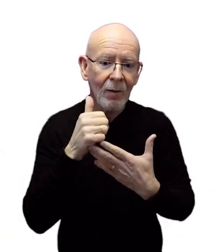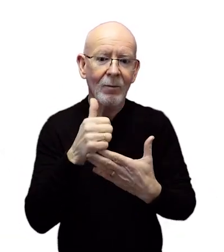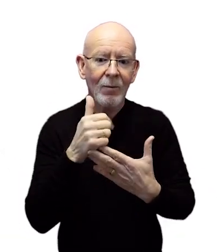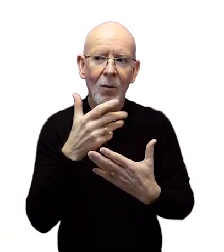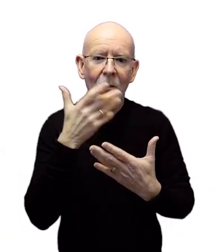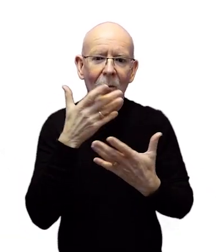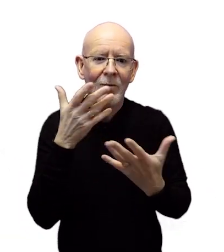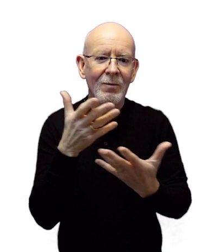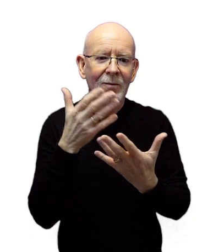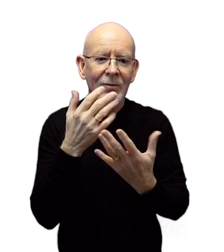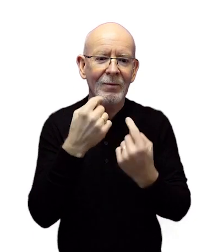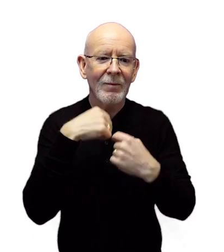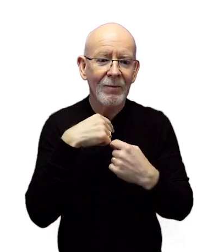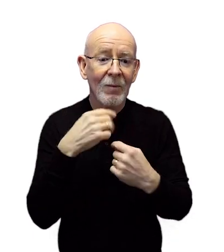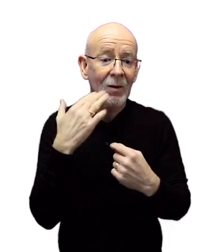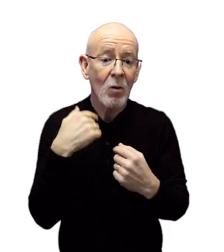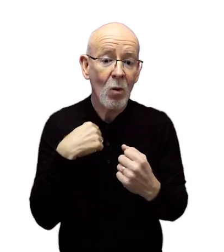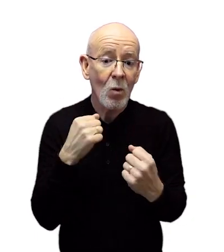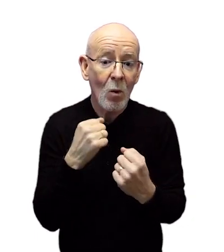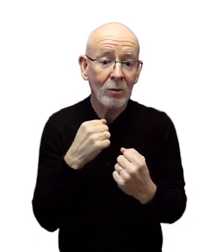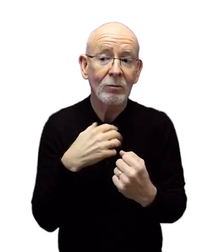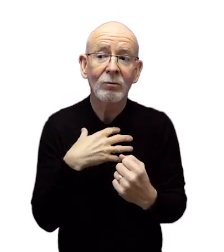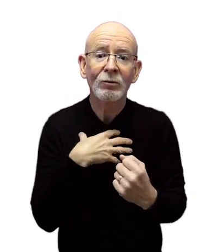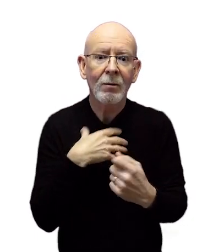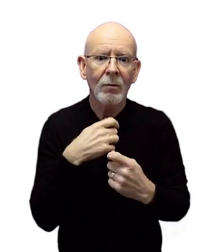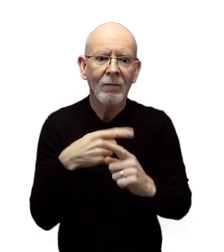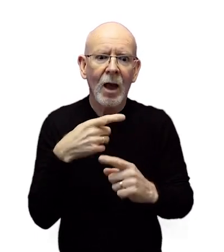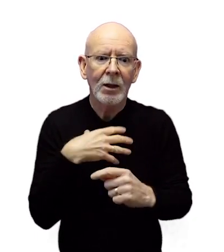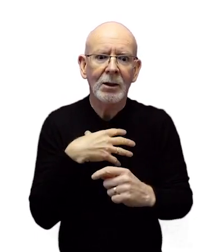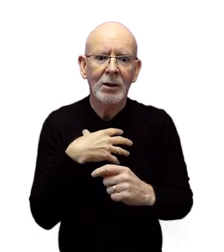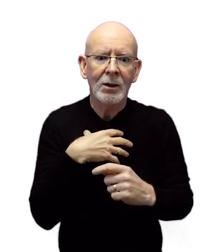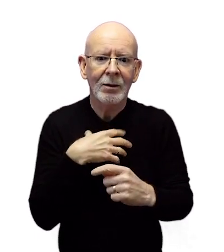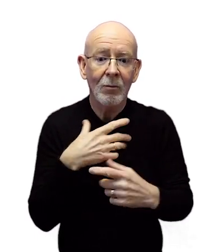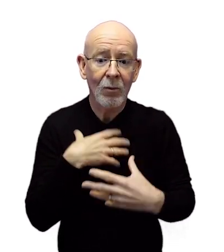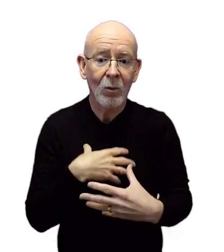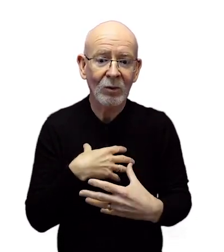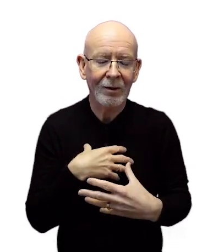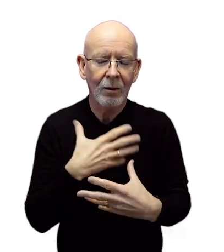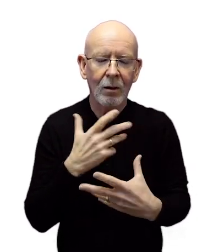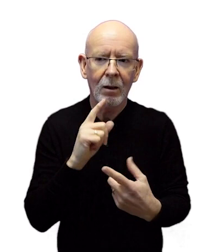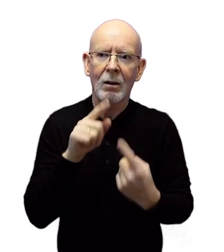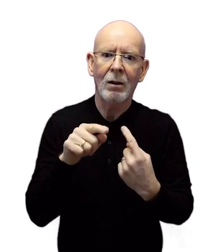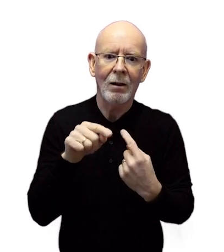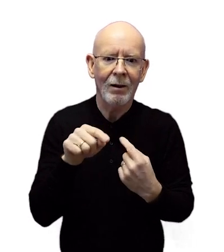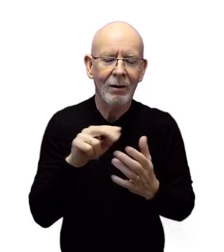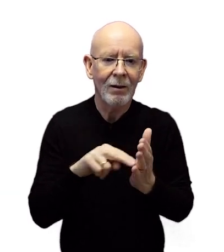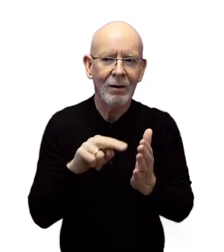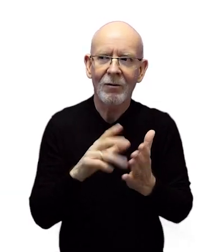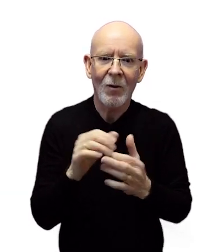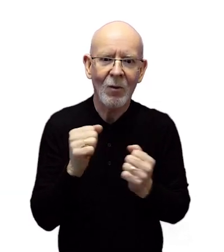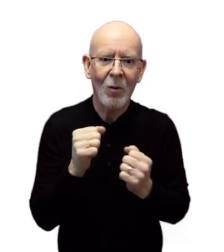warm the air. When we are cold, our breathing becomes quicker and shallower as our body is responding to the threat of the